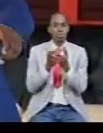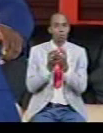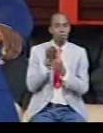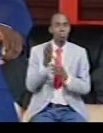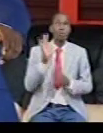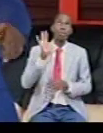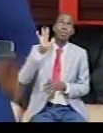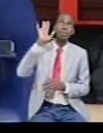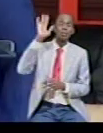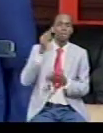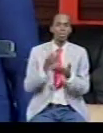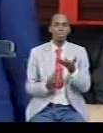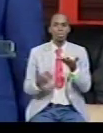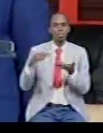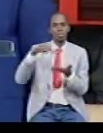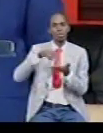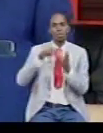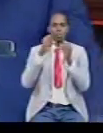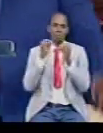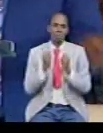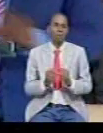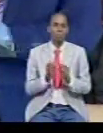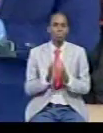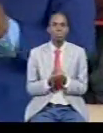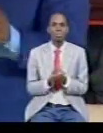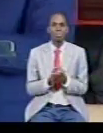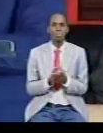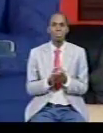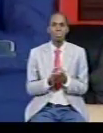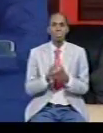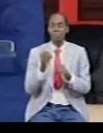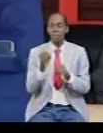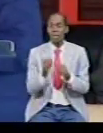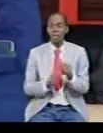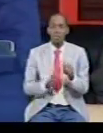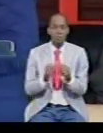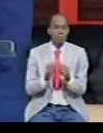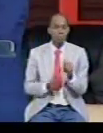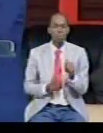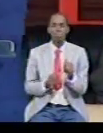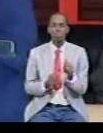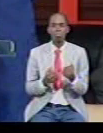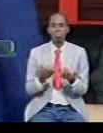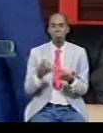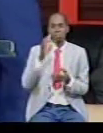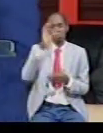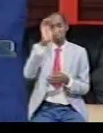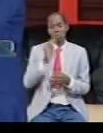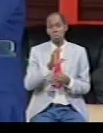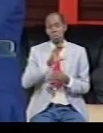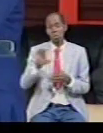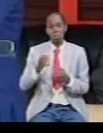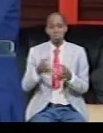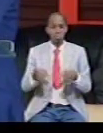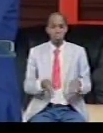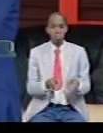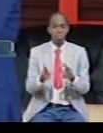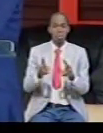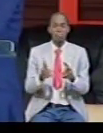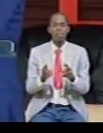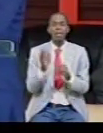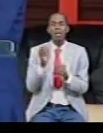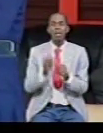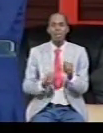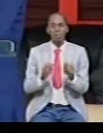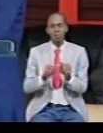his resurrection power. Every crossroad, you will win. Every turn